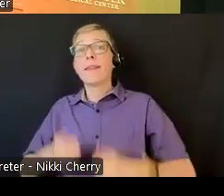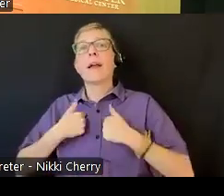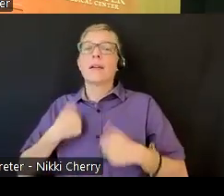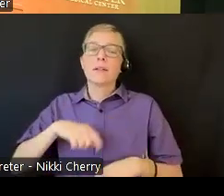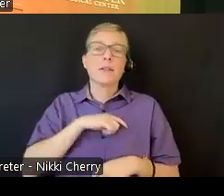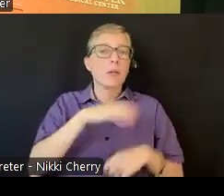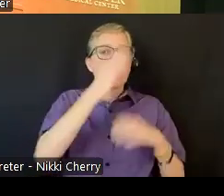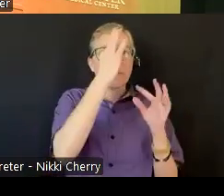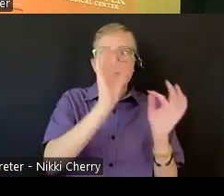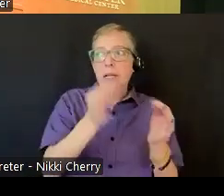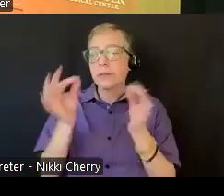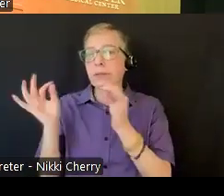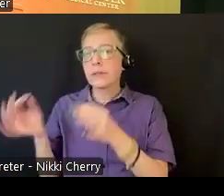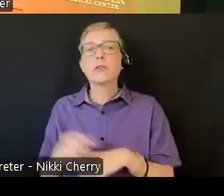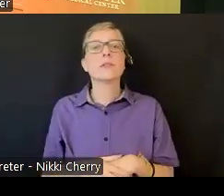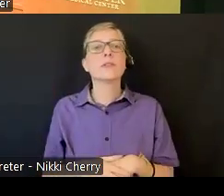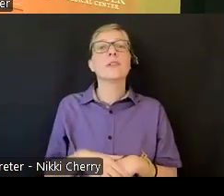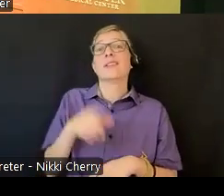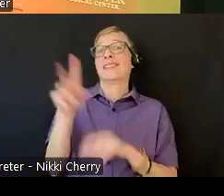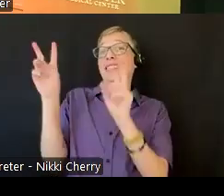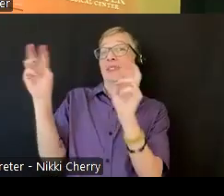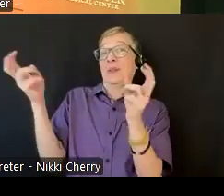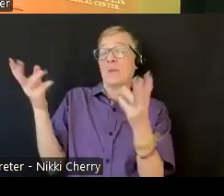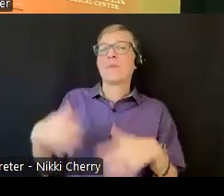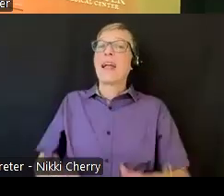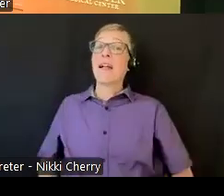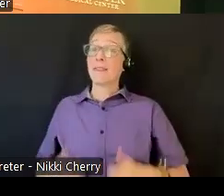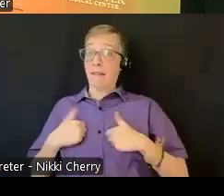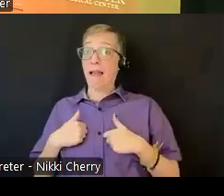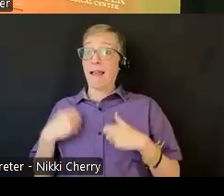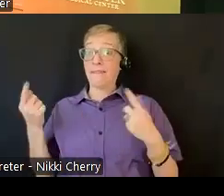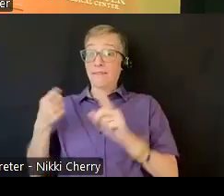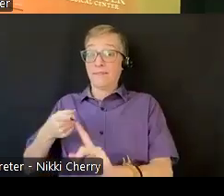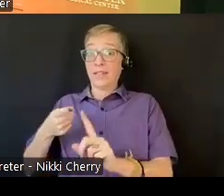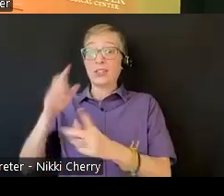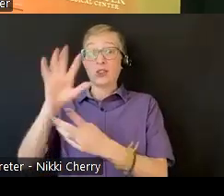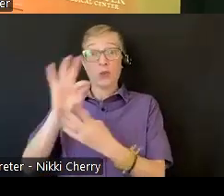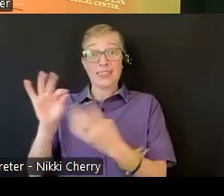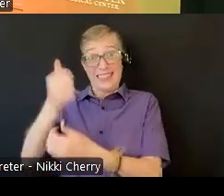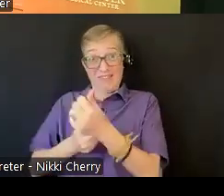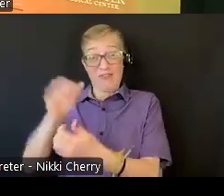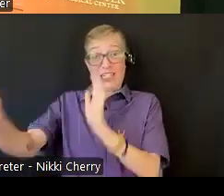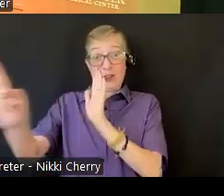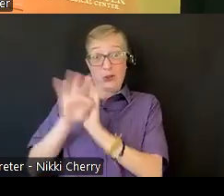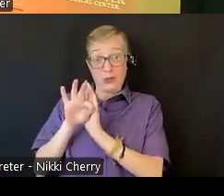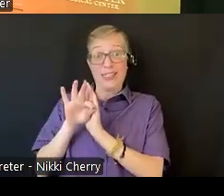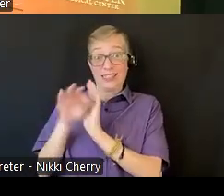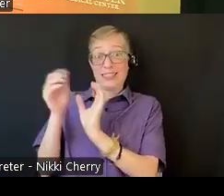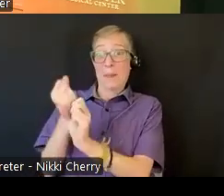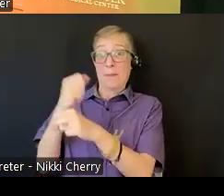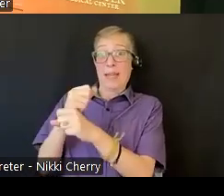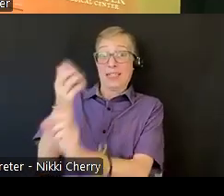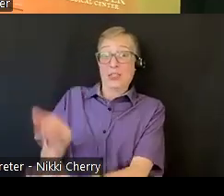that I like. Life is a matter of choices, and every choice you make makes you, or our choice makes our